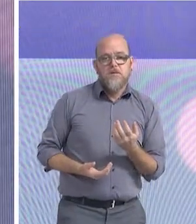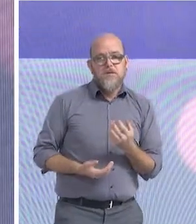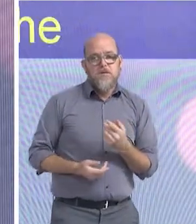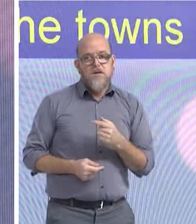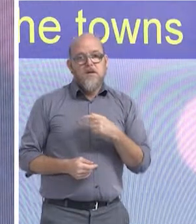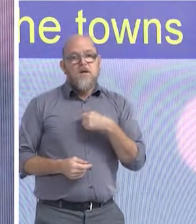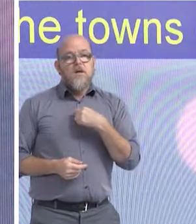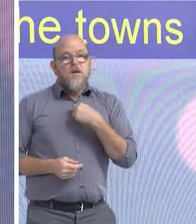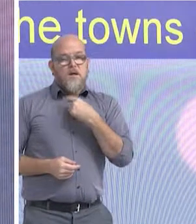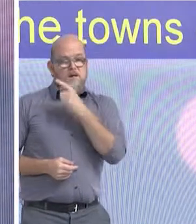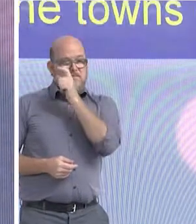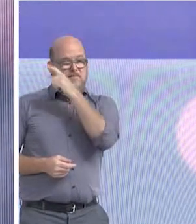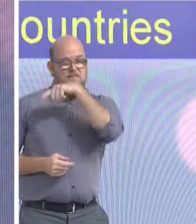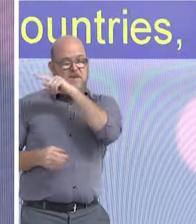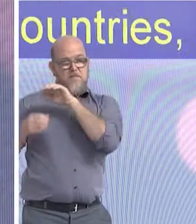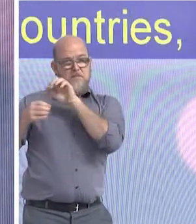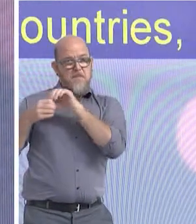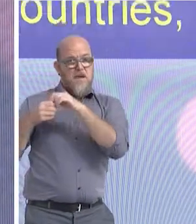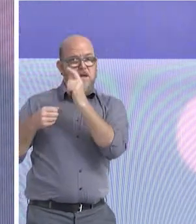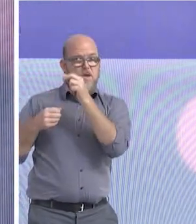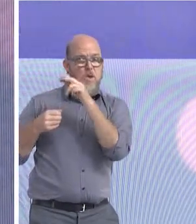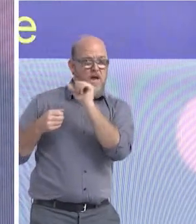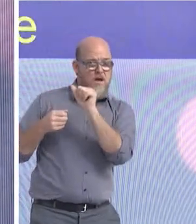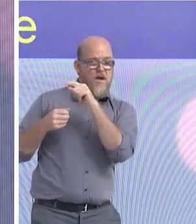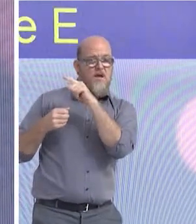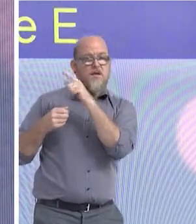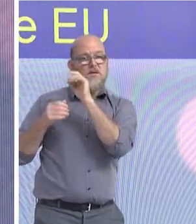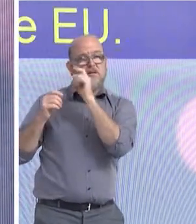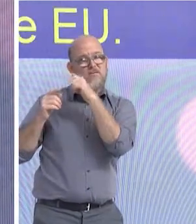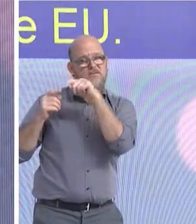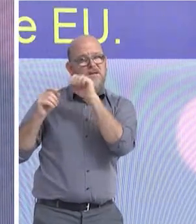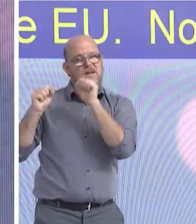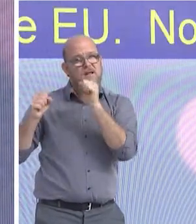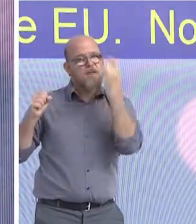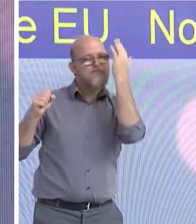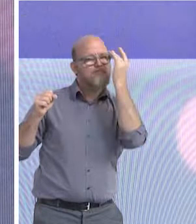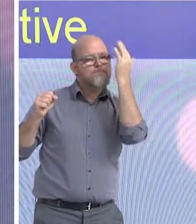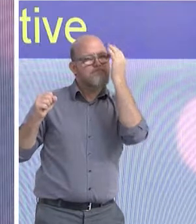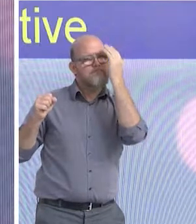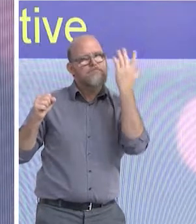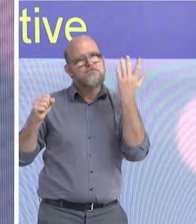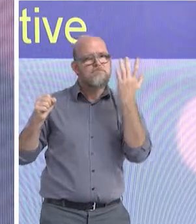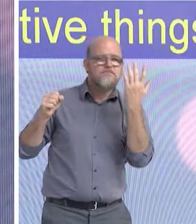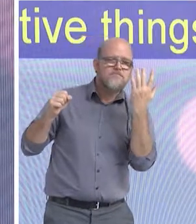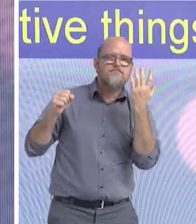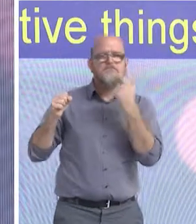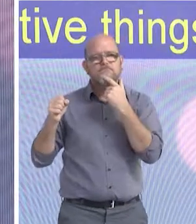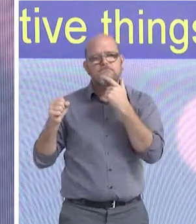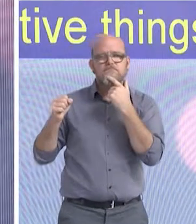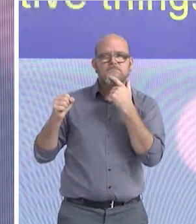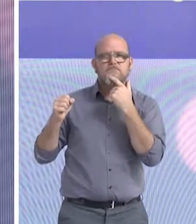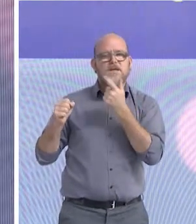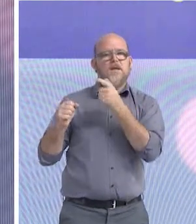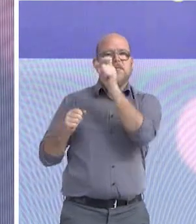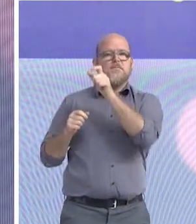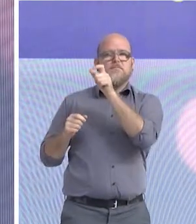various countries, people saw that as the EU. Now, a lot of very positive things were done, obviously, but,